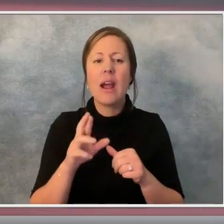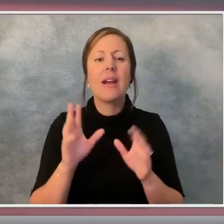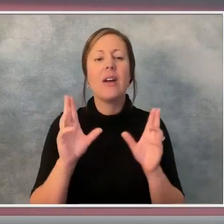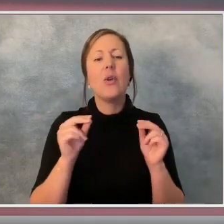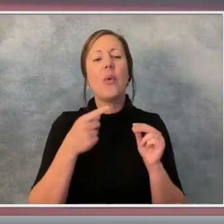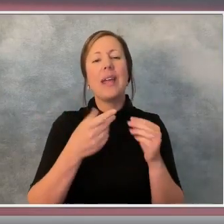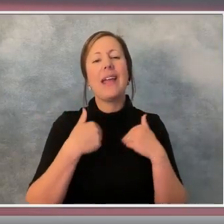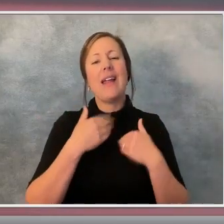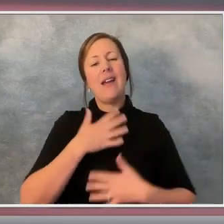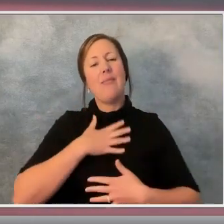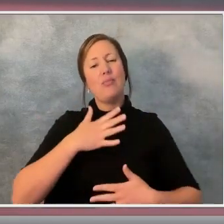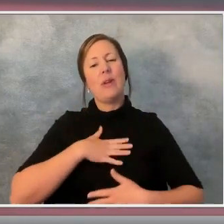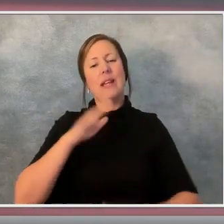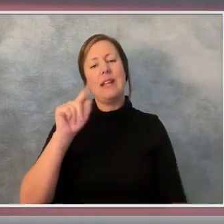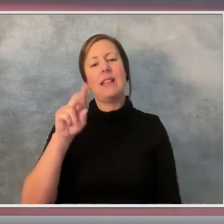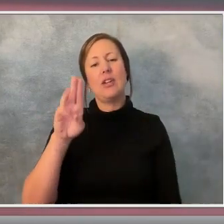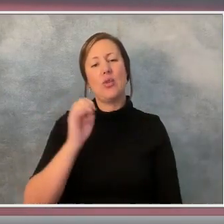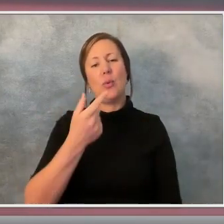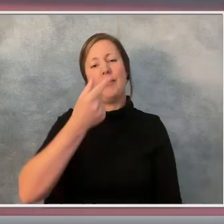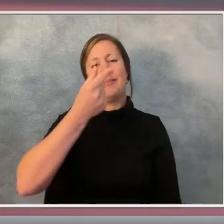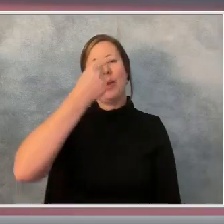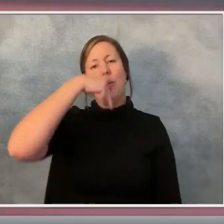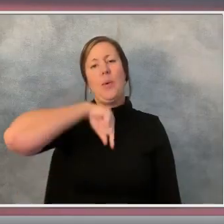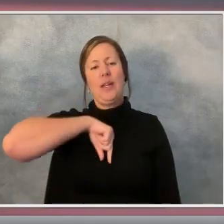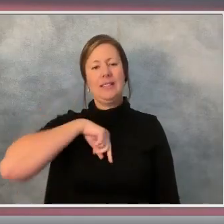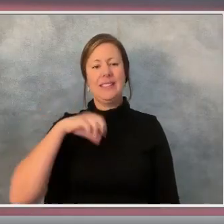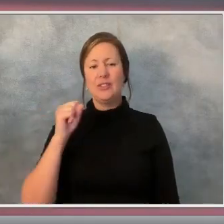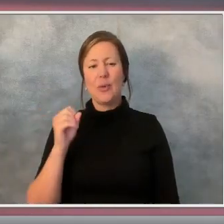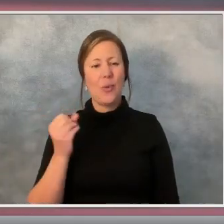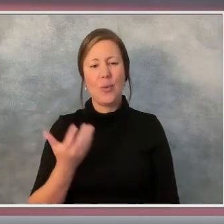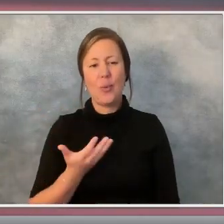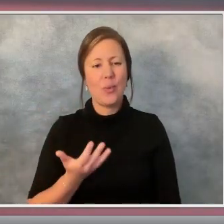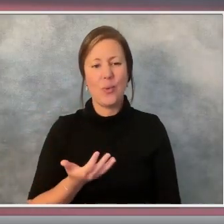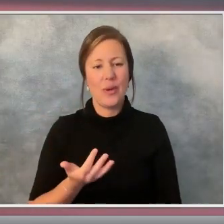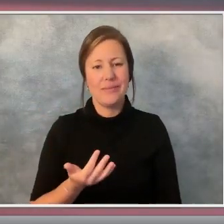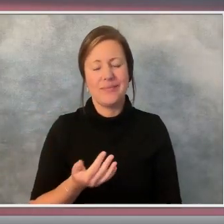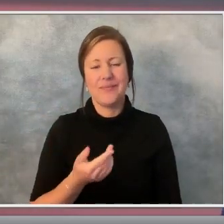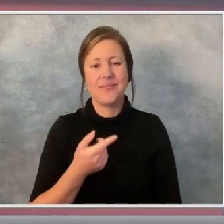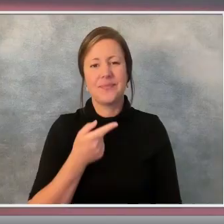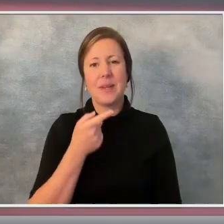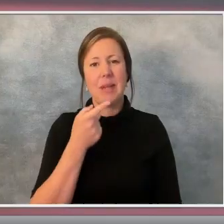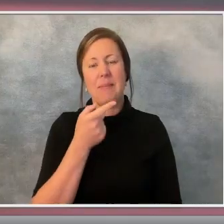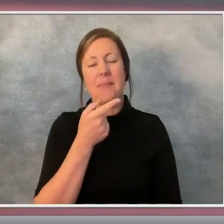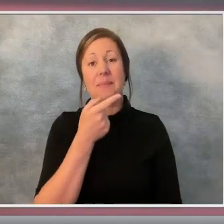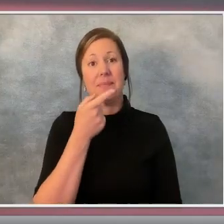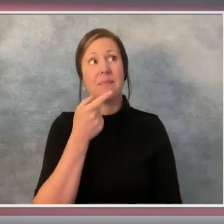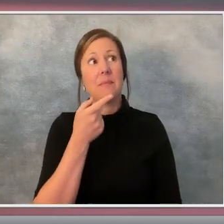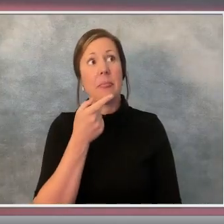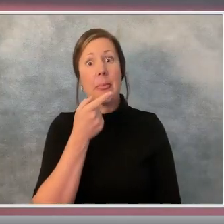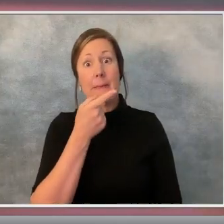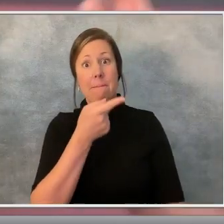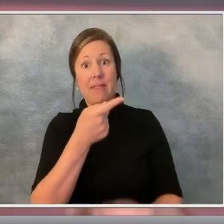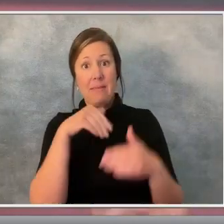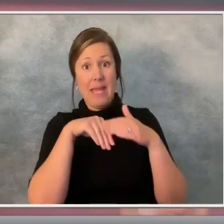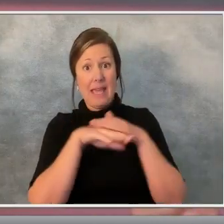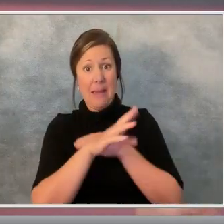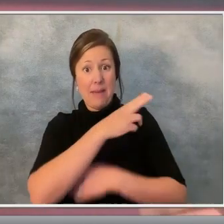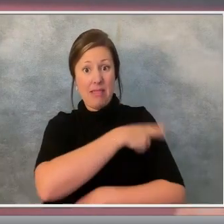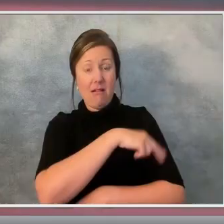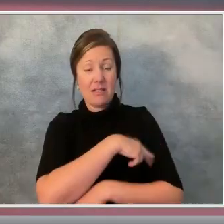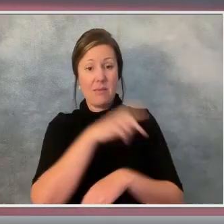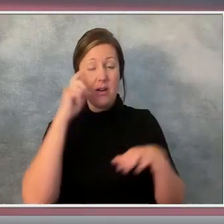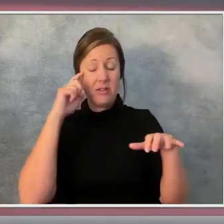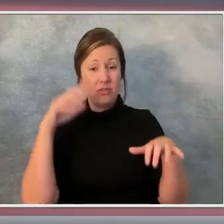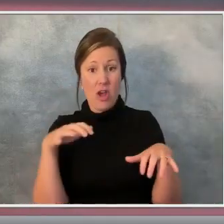So, yeah. out. Yeah, he basically came in here in shock. We escalated therapy to